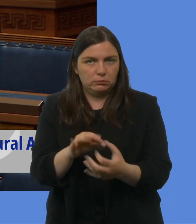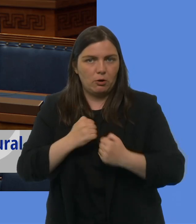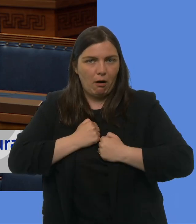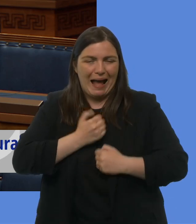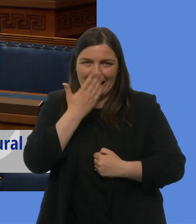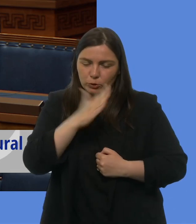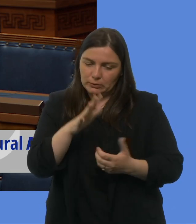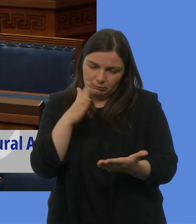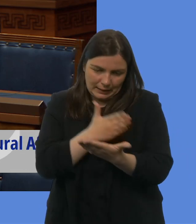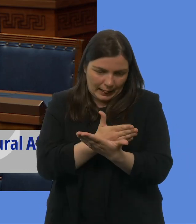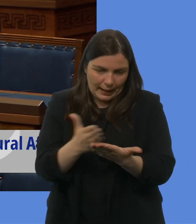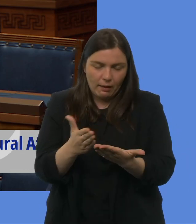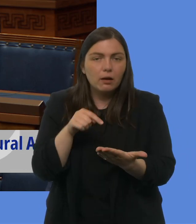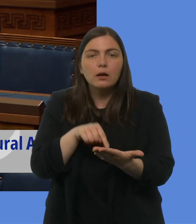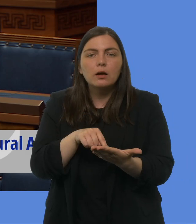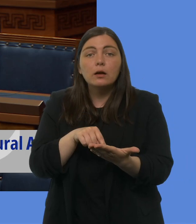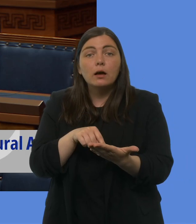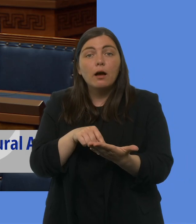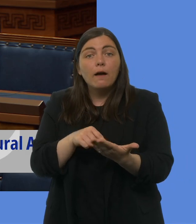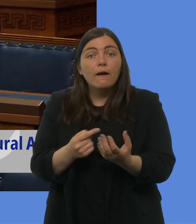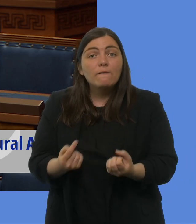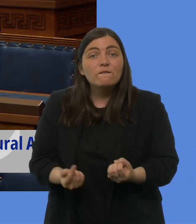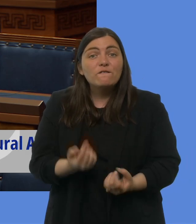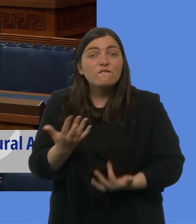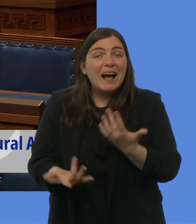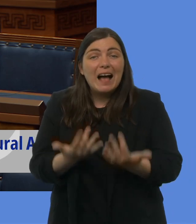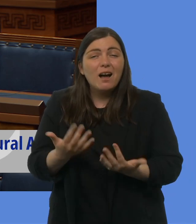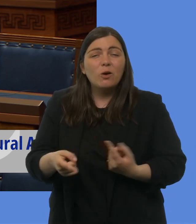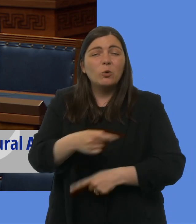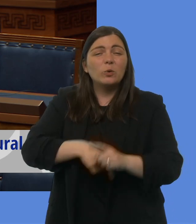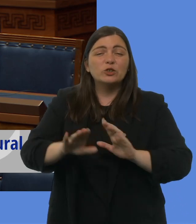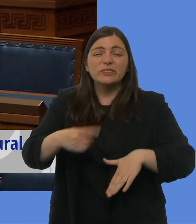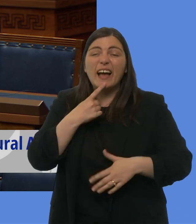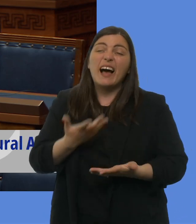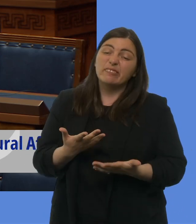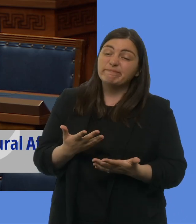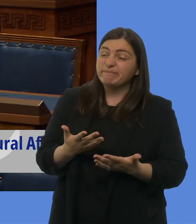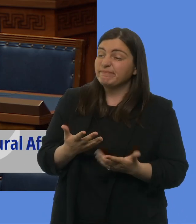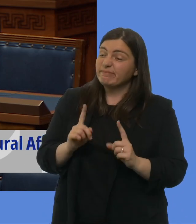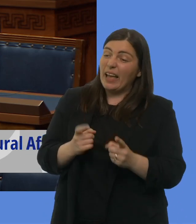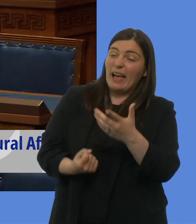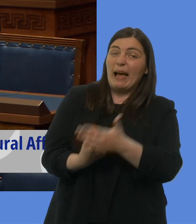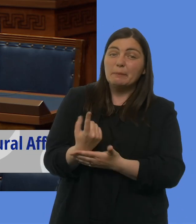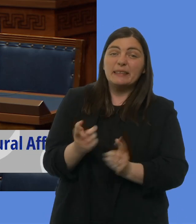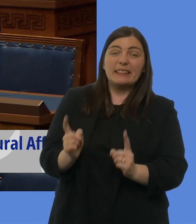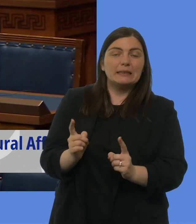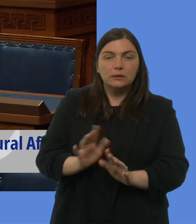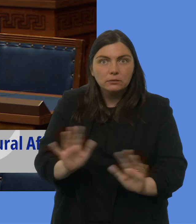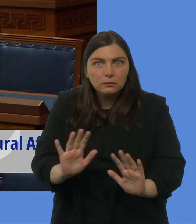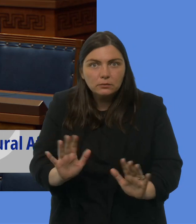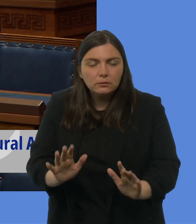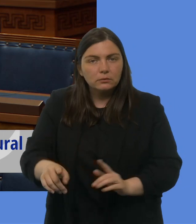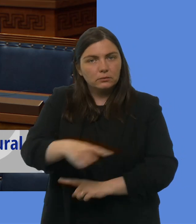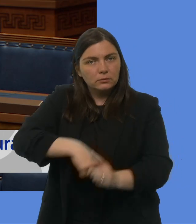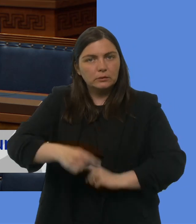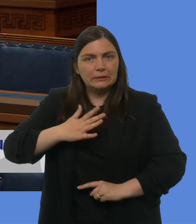fires, that they're not something that we should just see as headlines that come and go. They're something that we need to have a different attitude towards. And we need to have an attitude